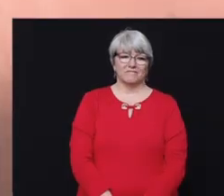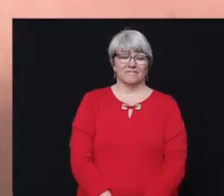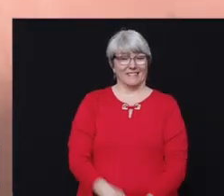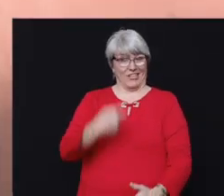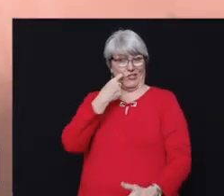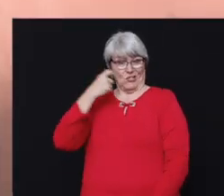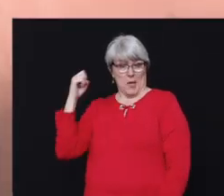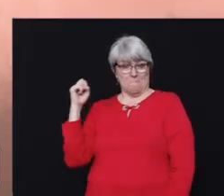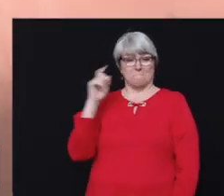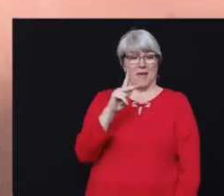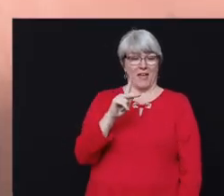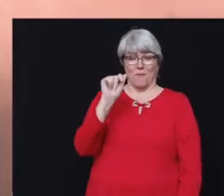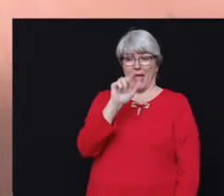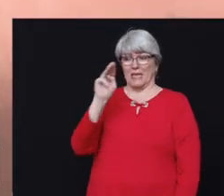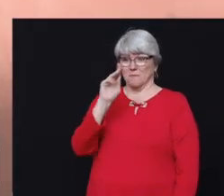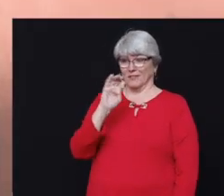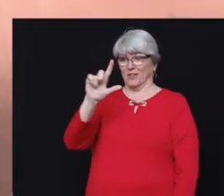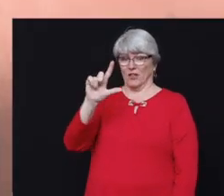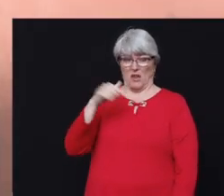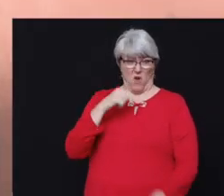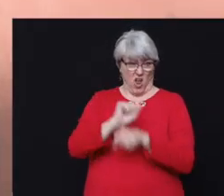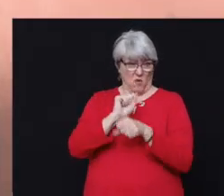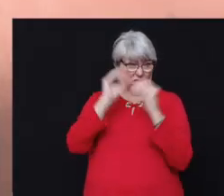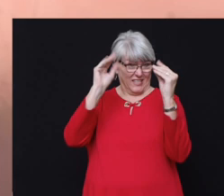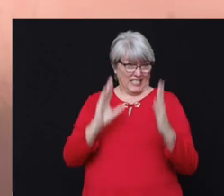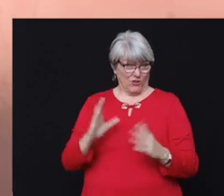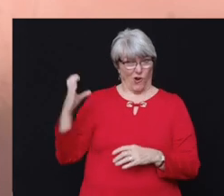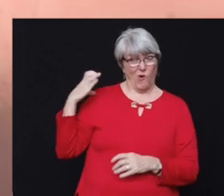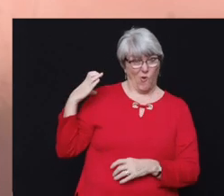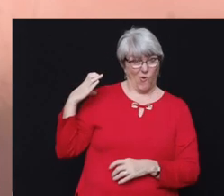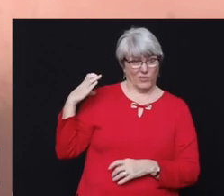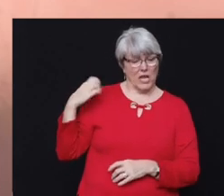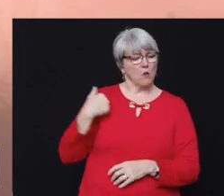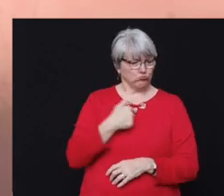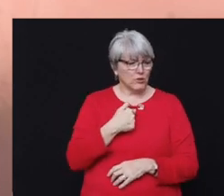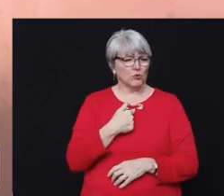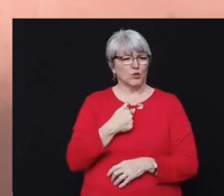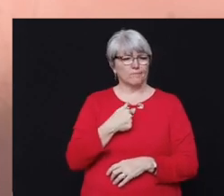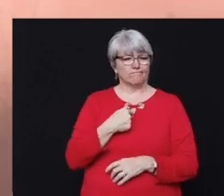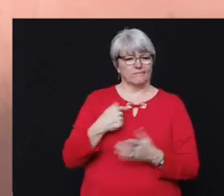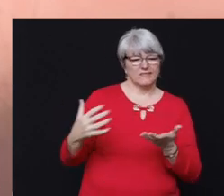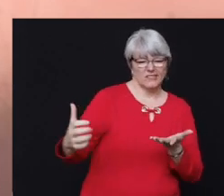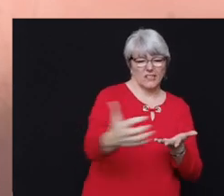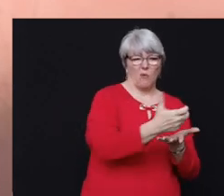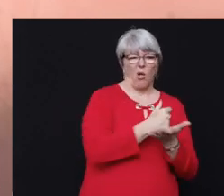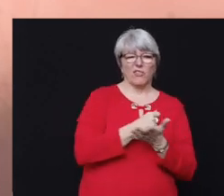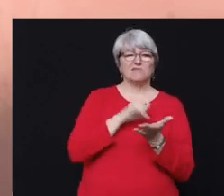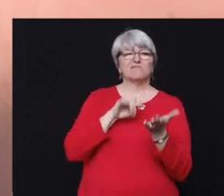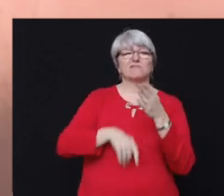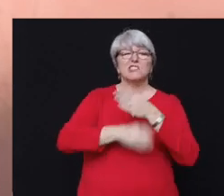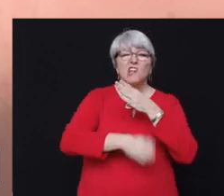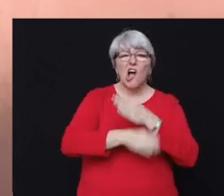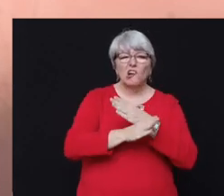I just got back from A&M Consolidated, where I work as a teacher and a coach, and we were taking up the soccer equipment. And the